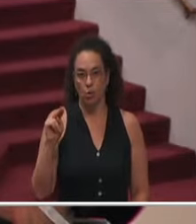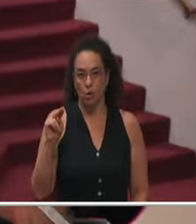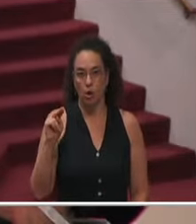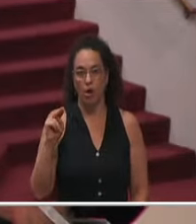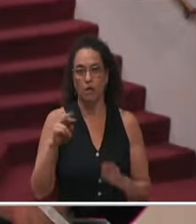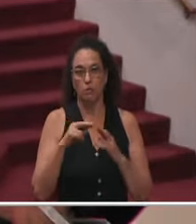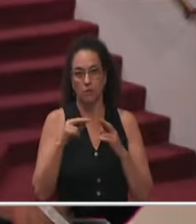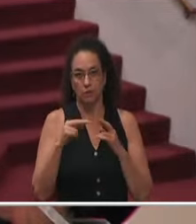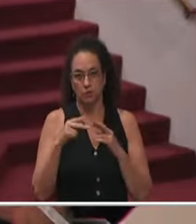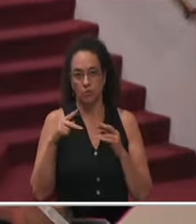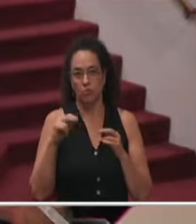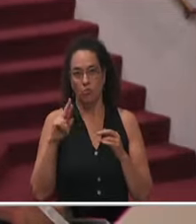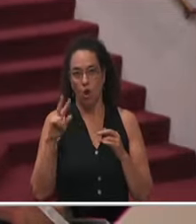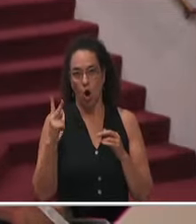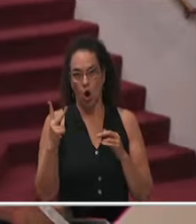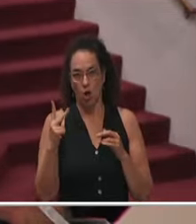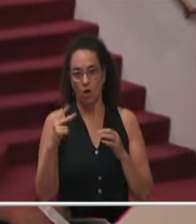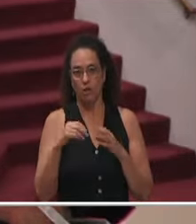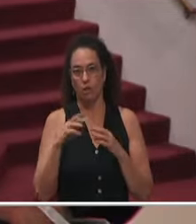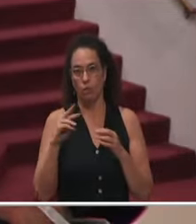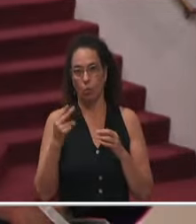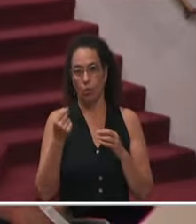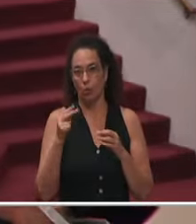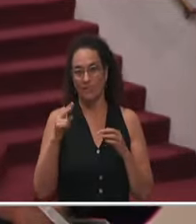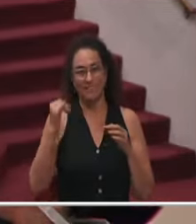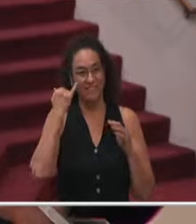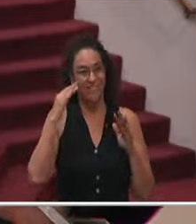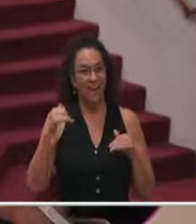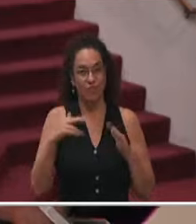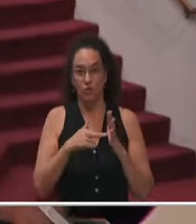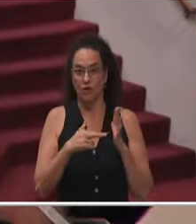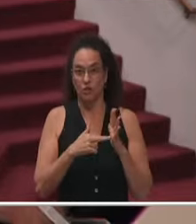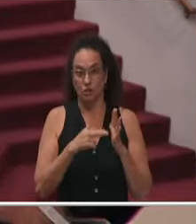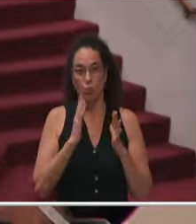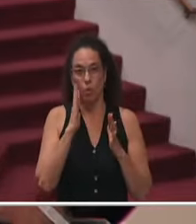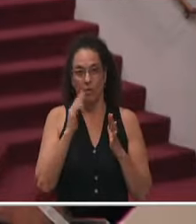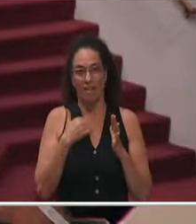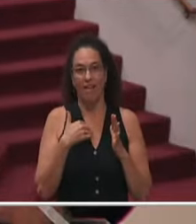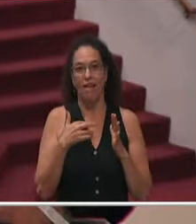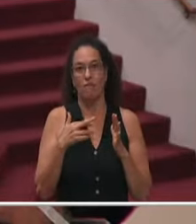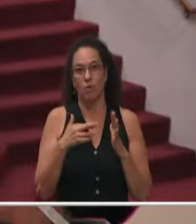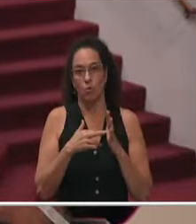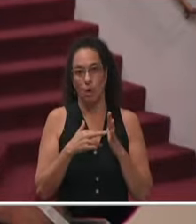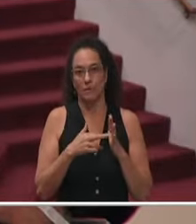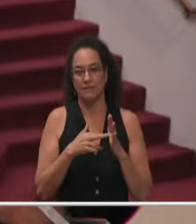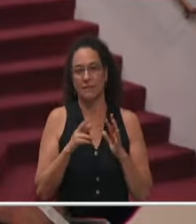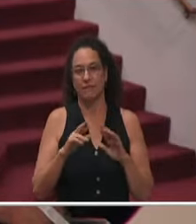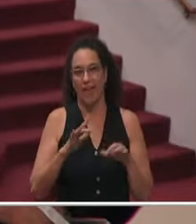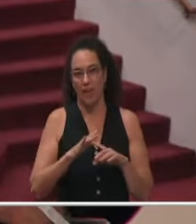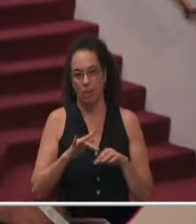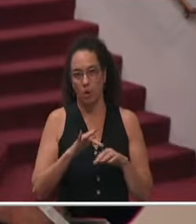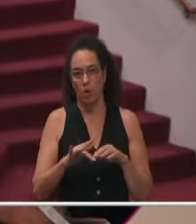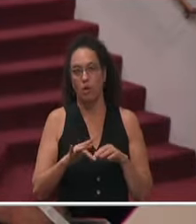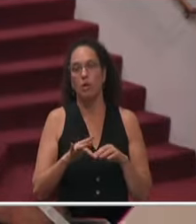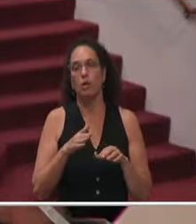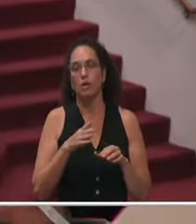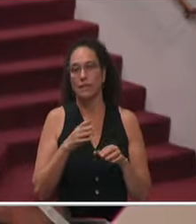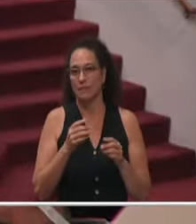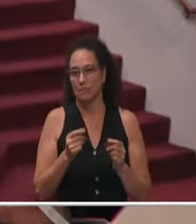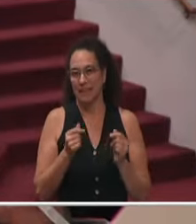you have not registered for that event, we will have a representative available in the Northex immediately after